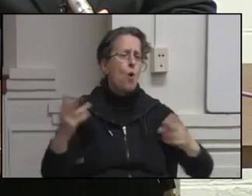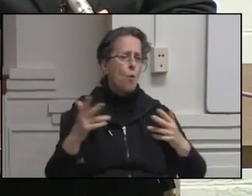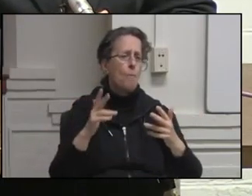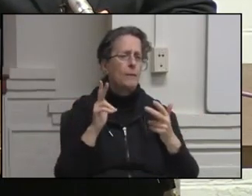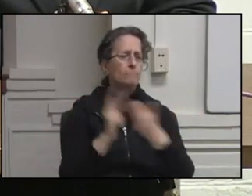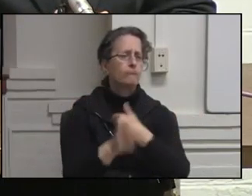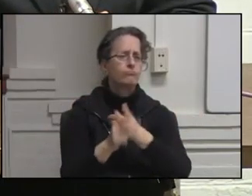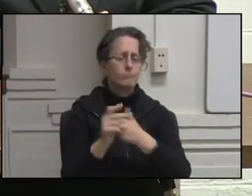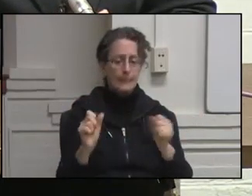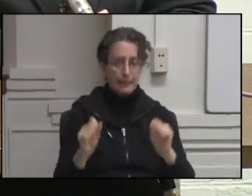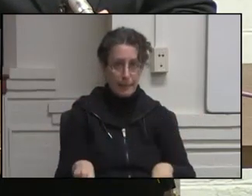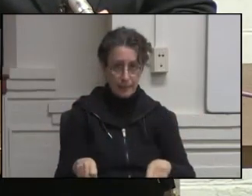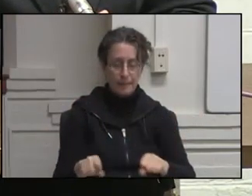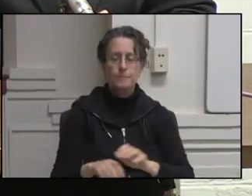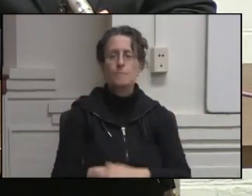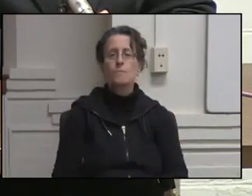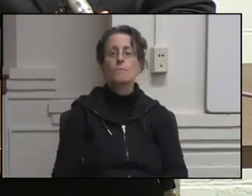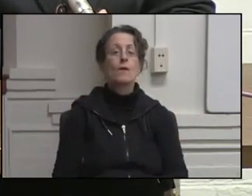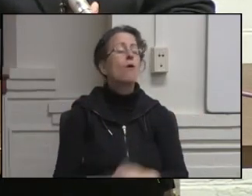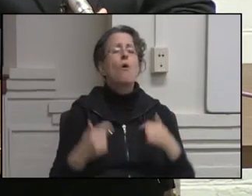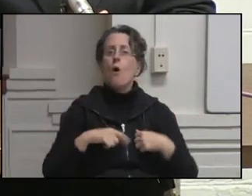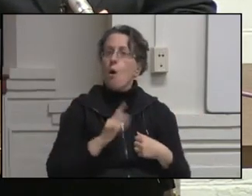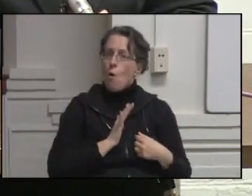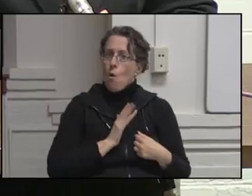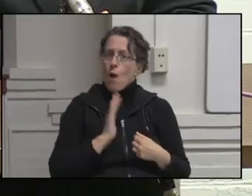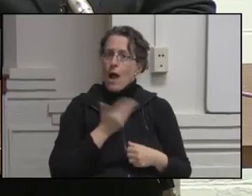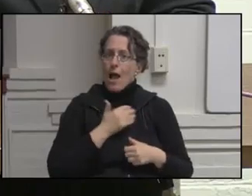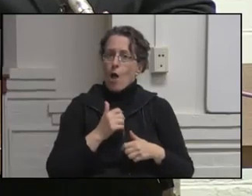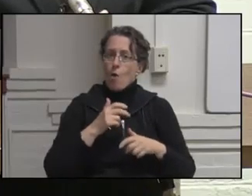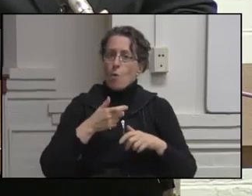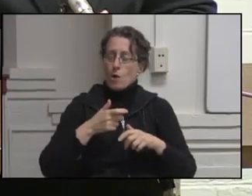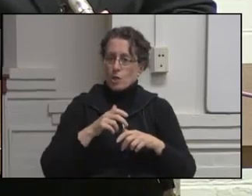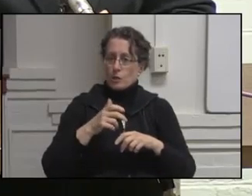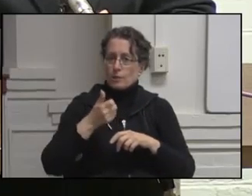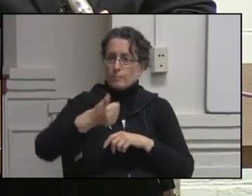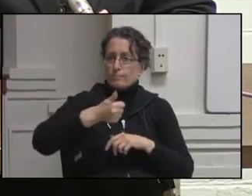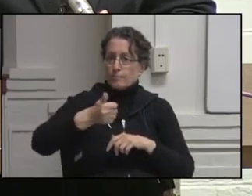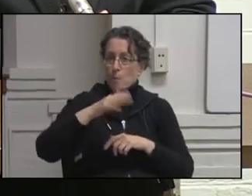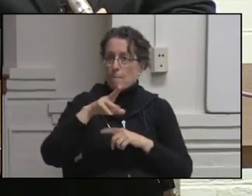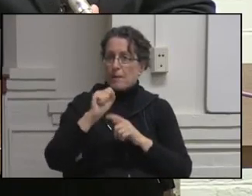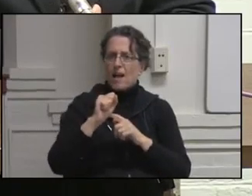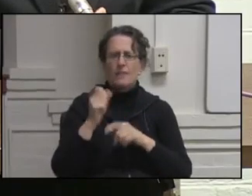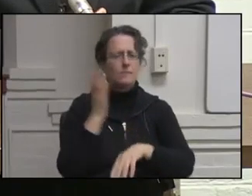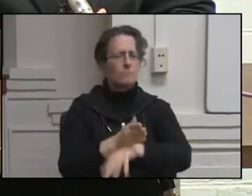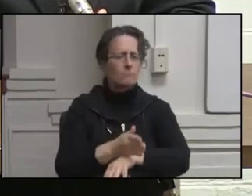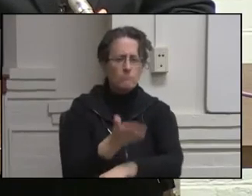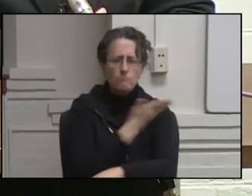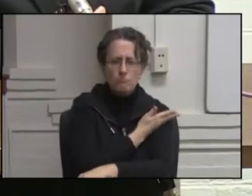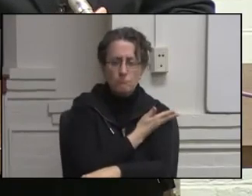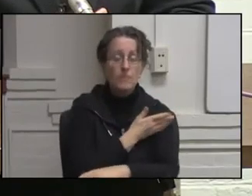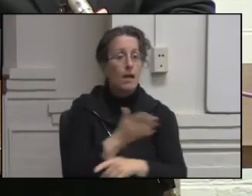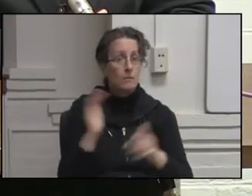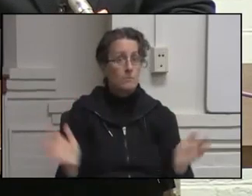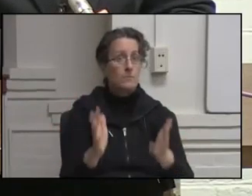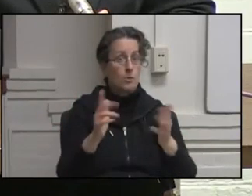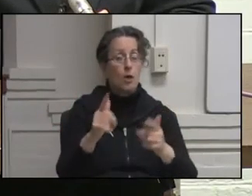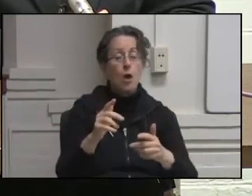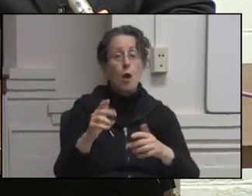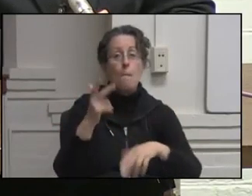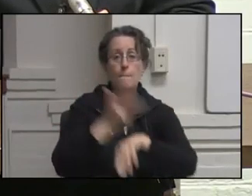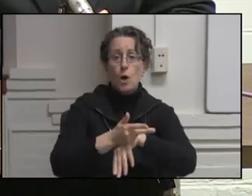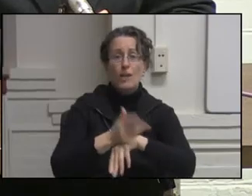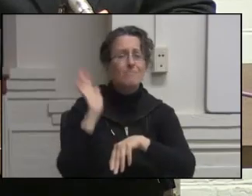our parking shuttles. Mm. And we really want to encourage people to park either at the old Home Depot